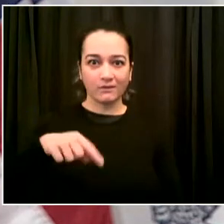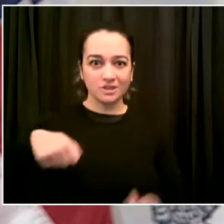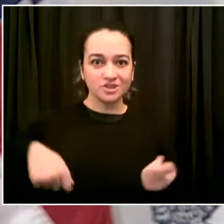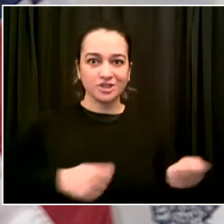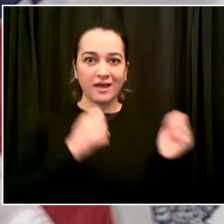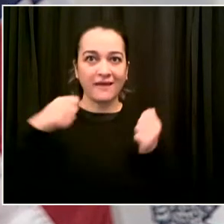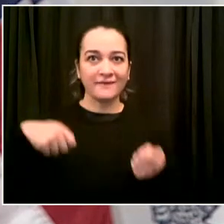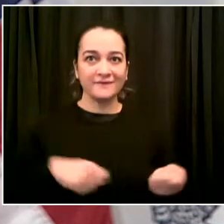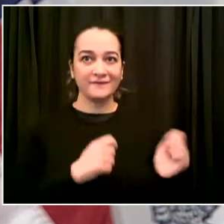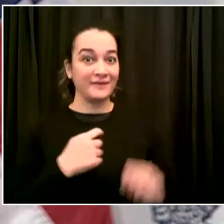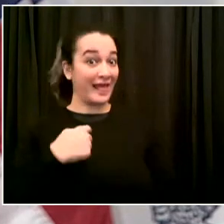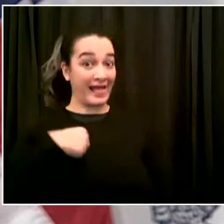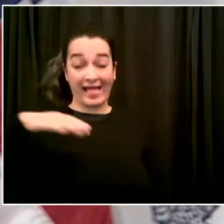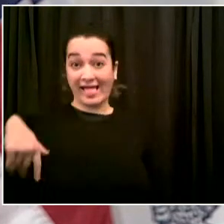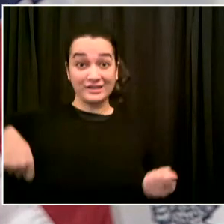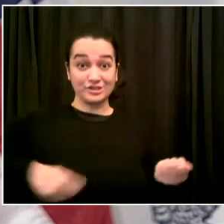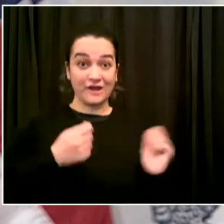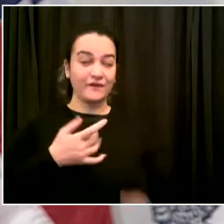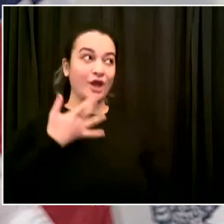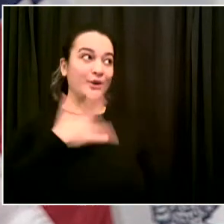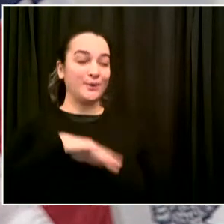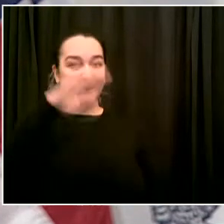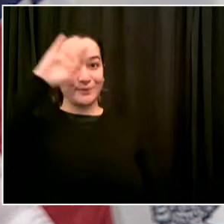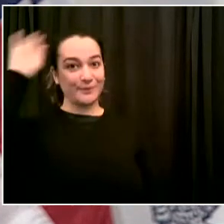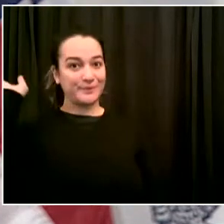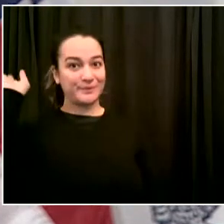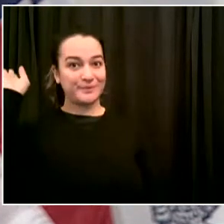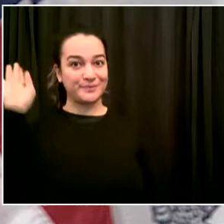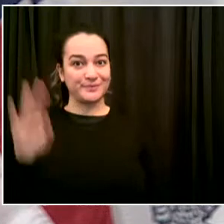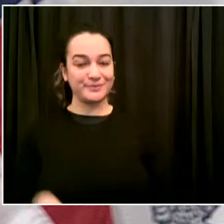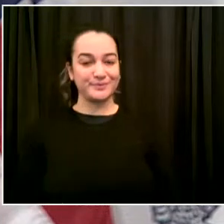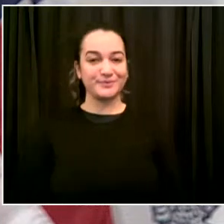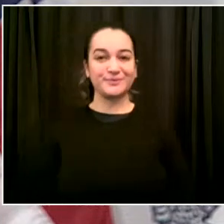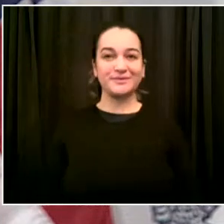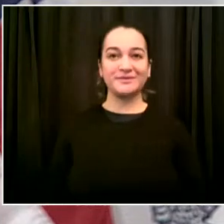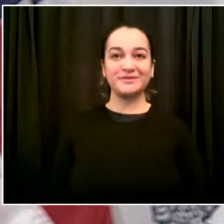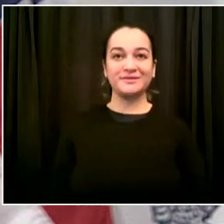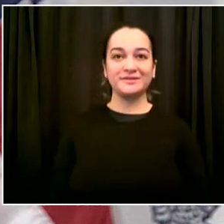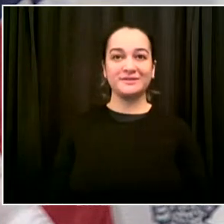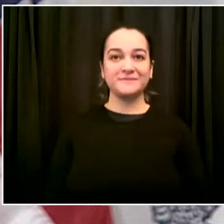I just, if we could just go back and talk a little bit about the vaccine real fast. I'm